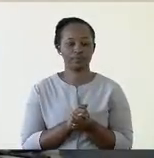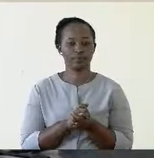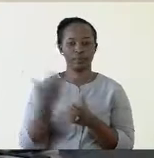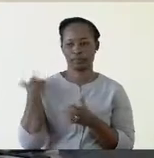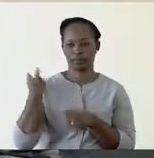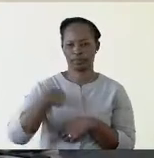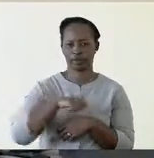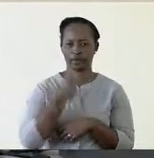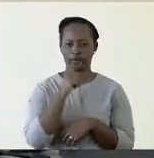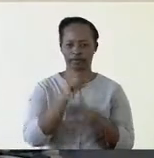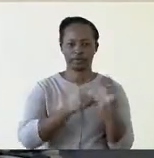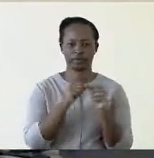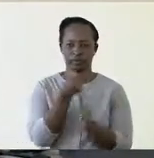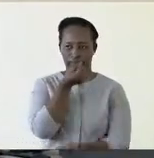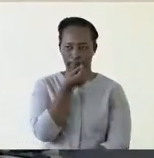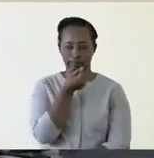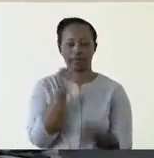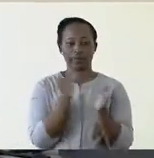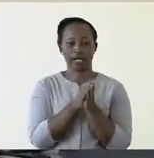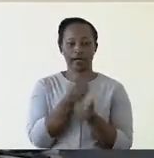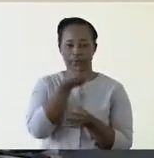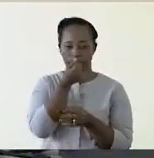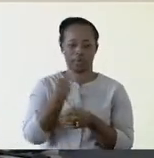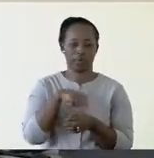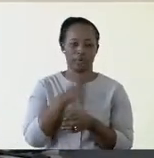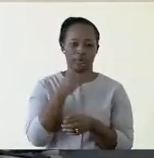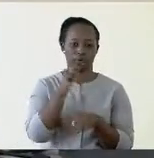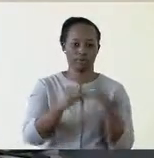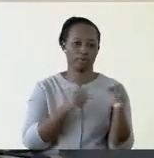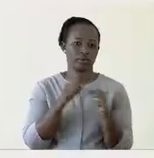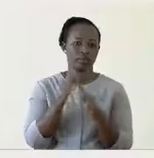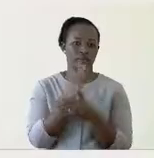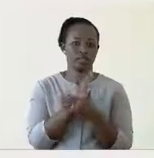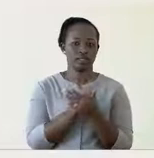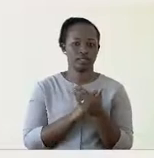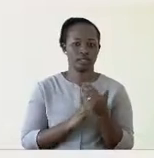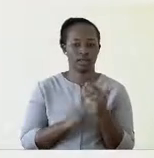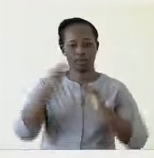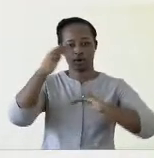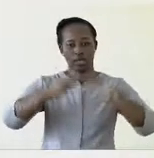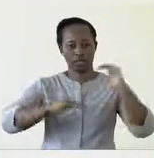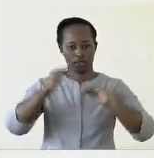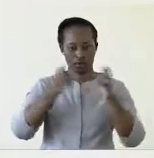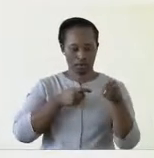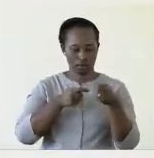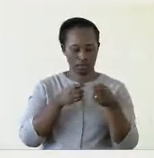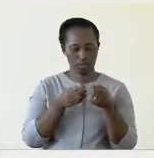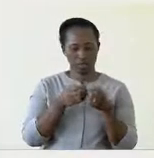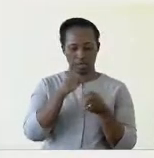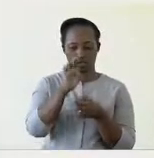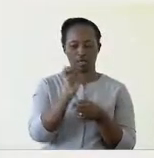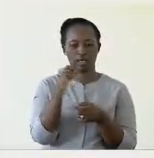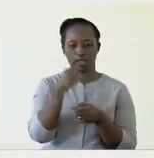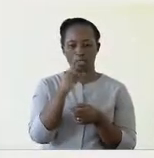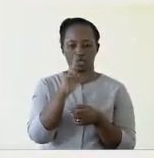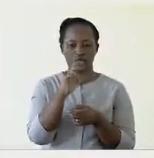Previously, we talked about temperature. And temperature, we talked about what you call thermoregulation. If I talk about thermoregulation, what does